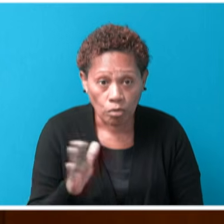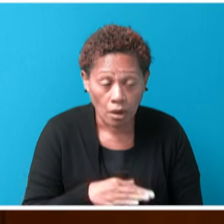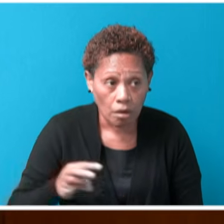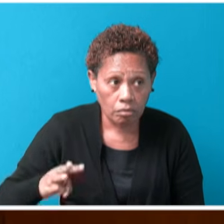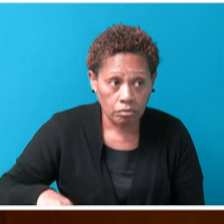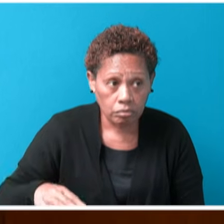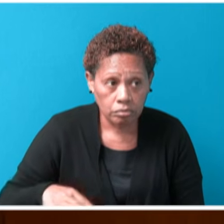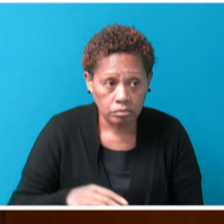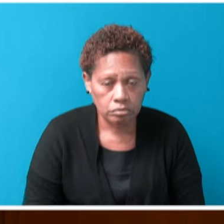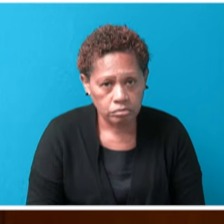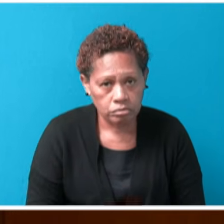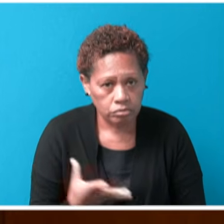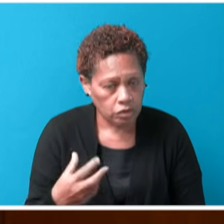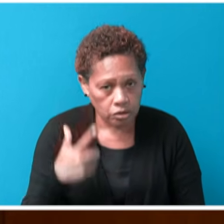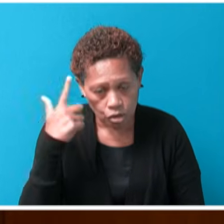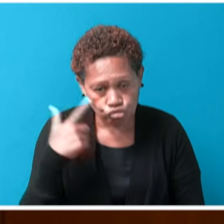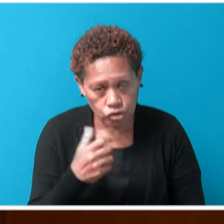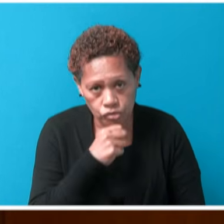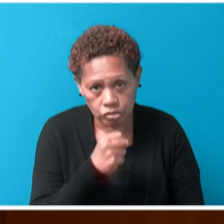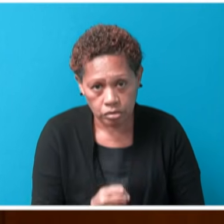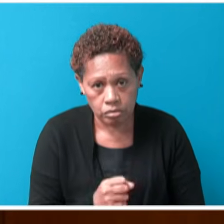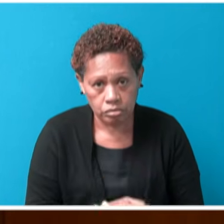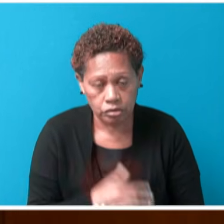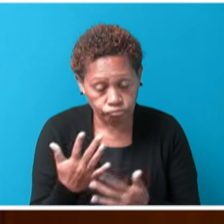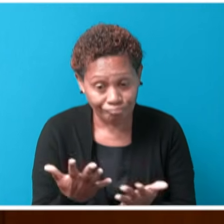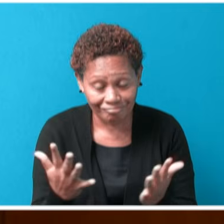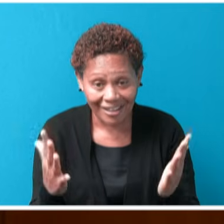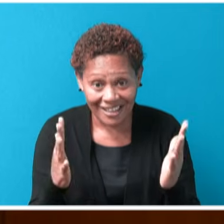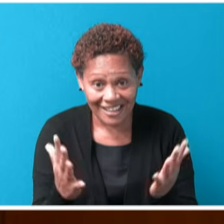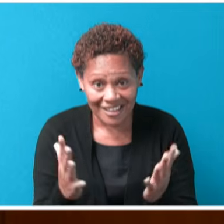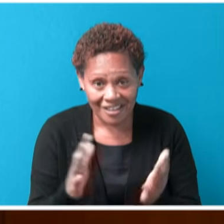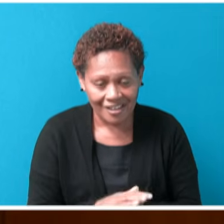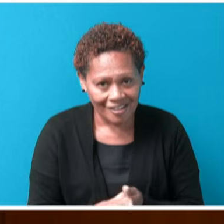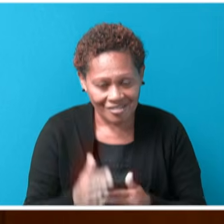Your Excellencies and ladies and gentlemen in the gallery, Isambulanak.